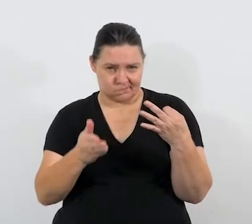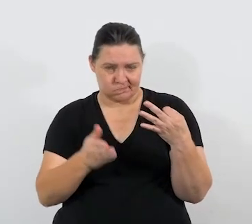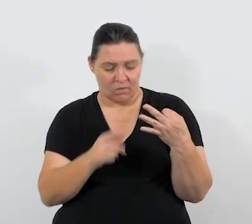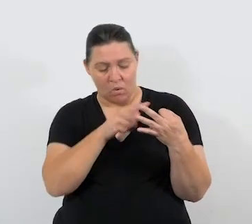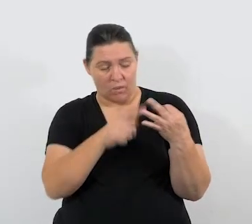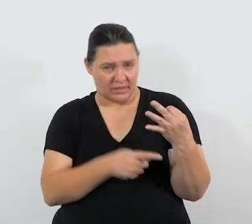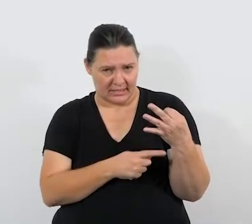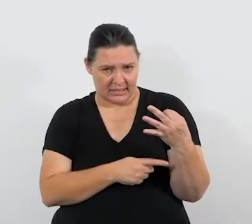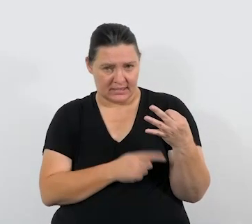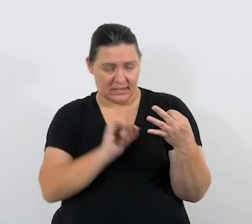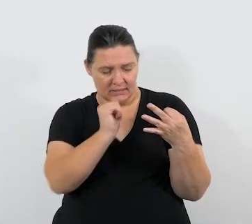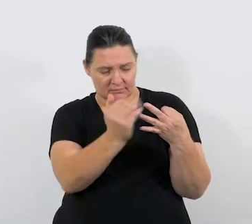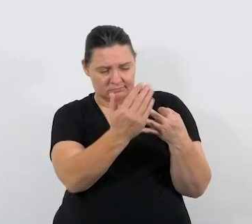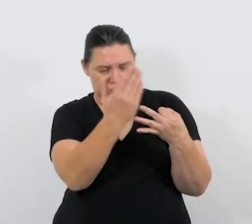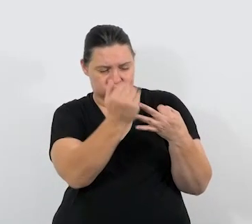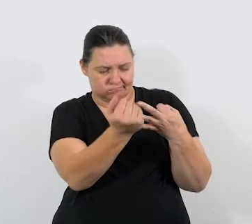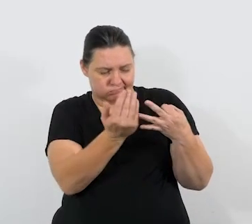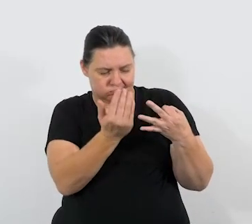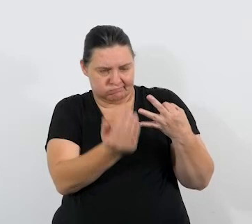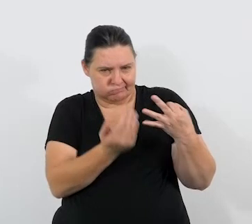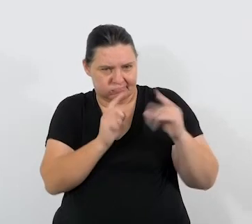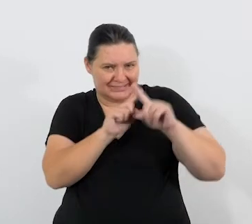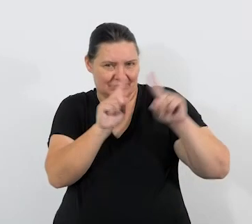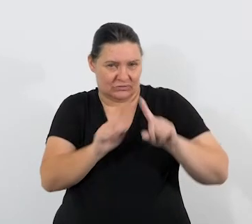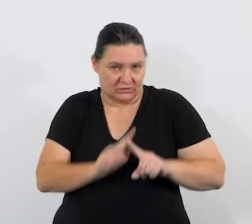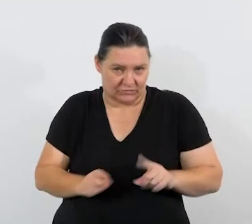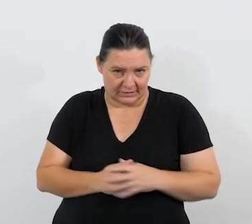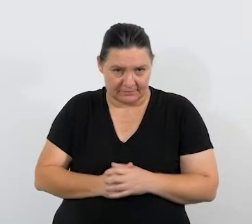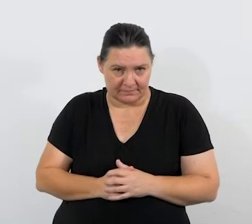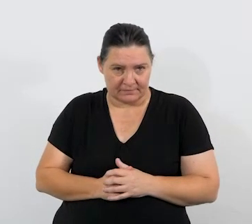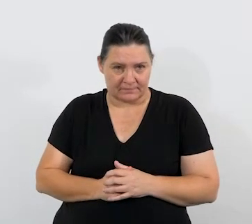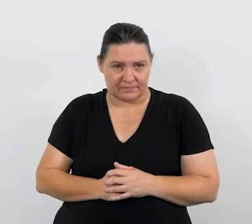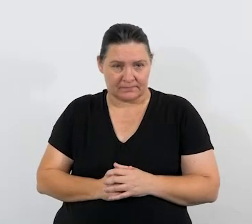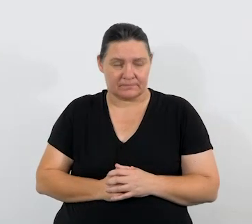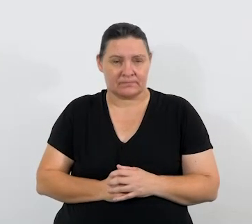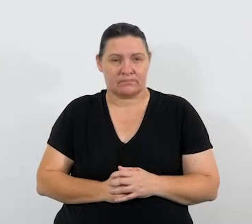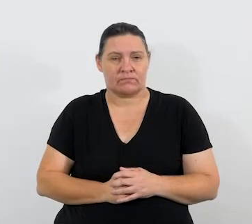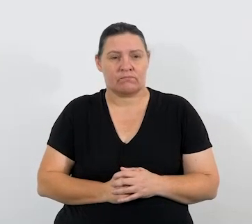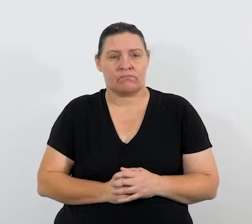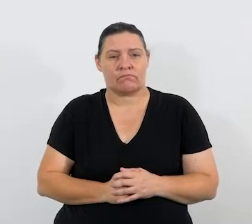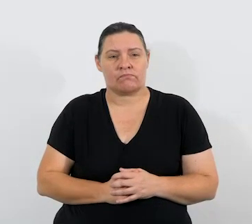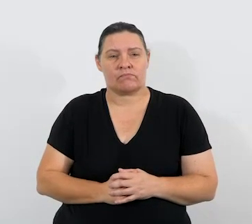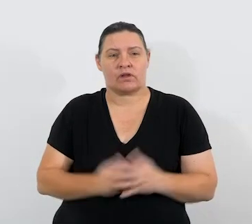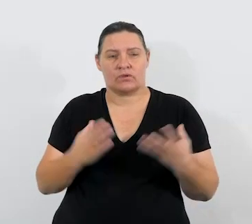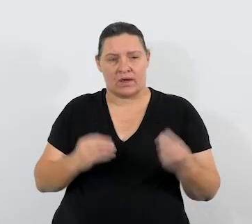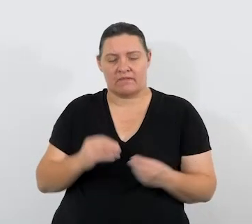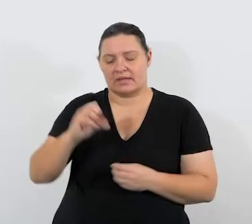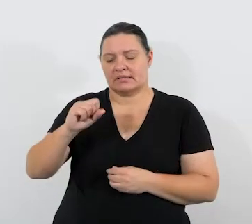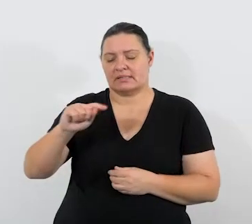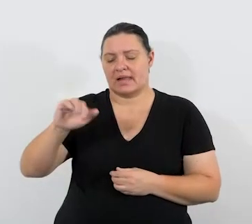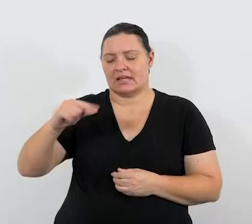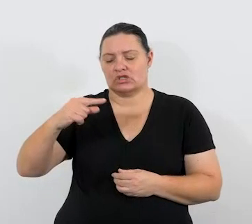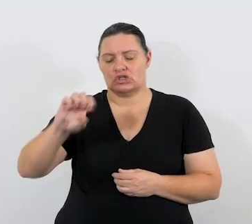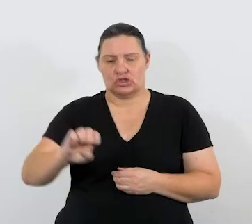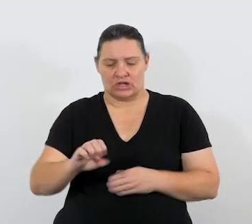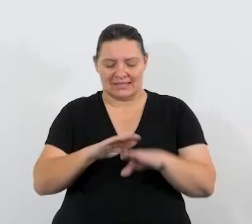present, and all 3 of them are magnifying at different levels, as you can see over here. And then we have our